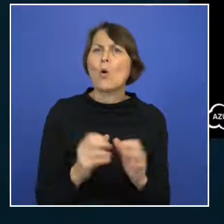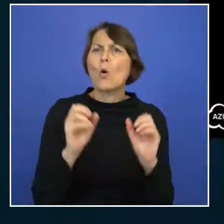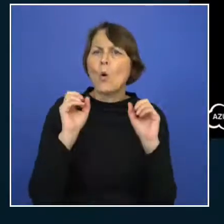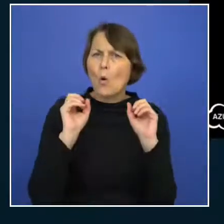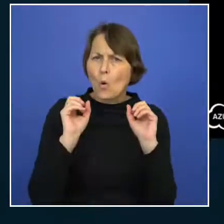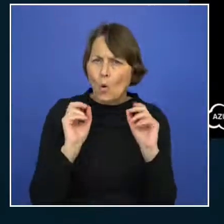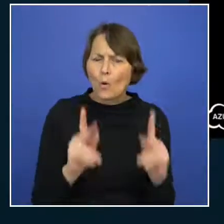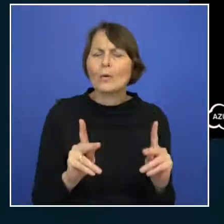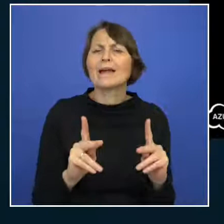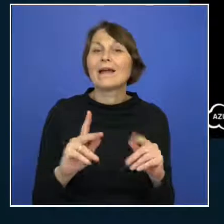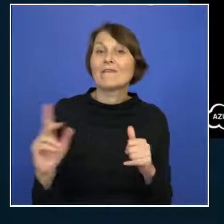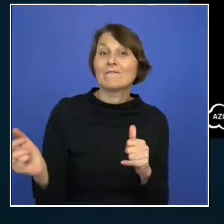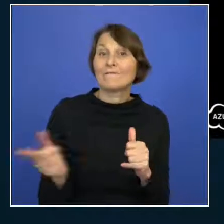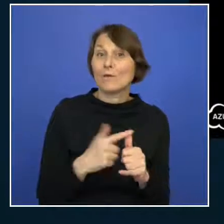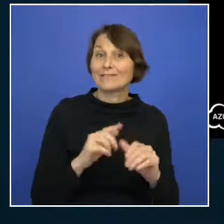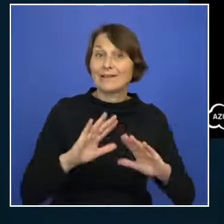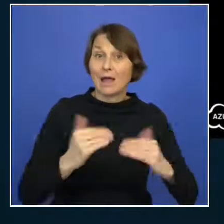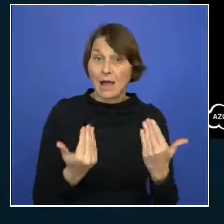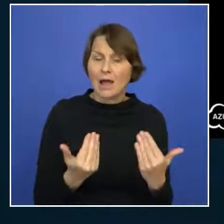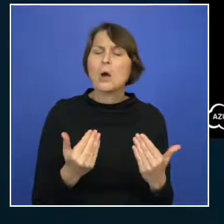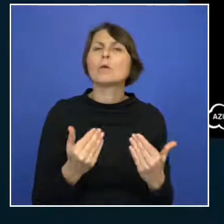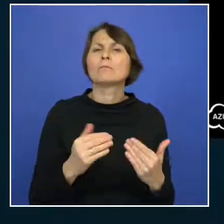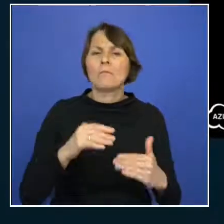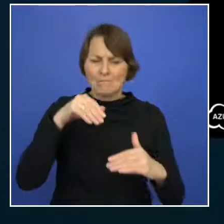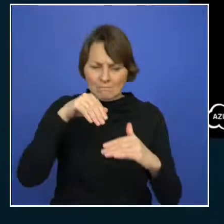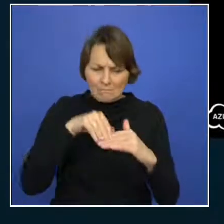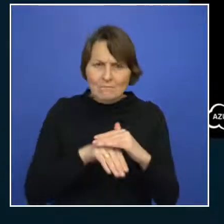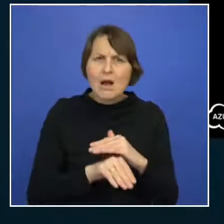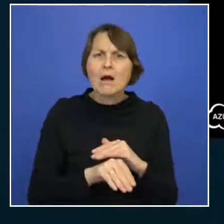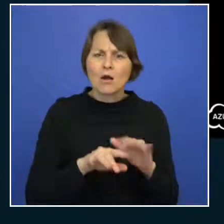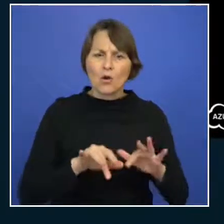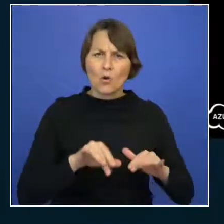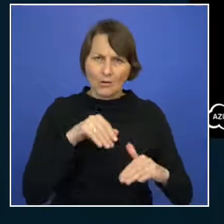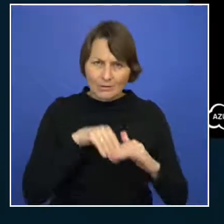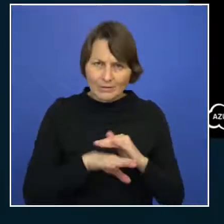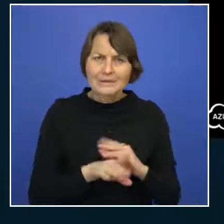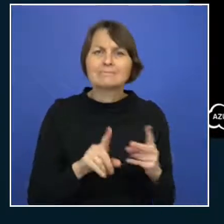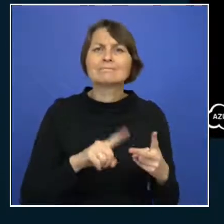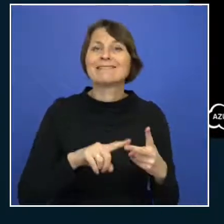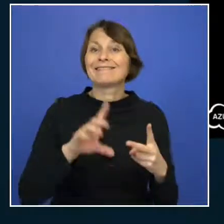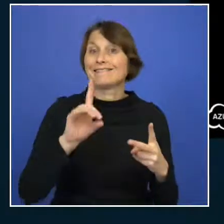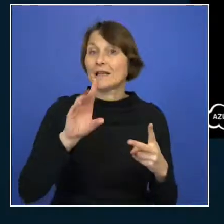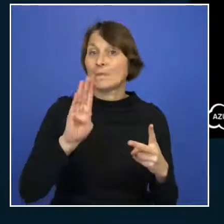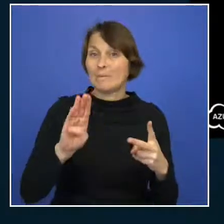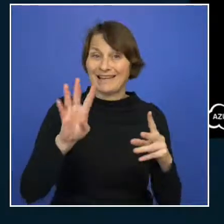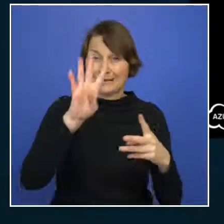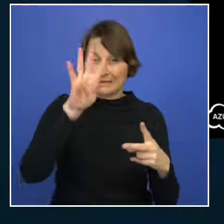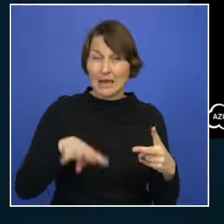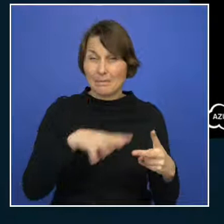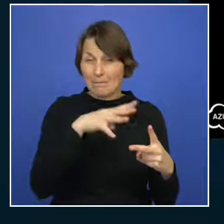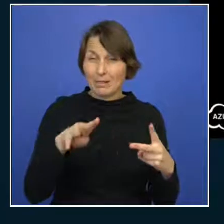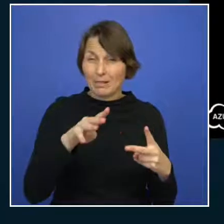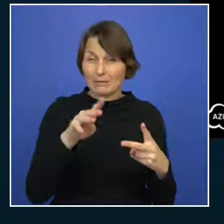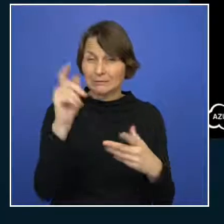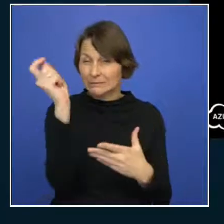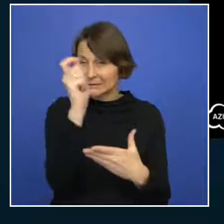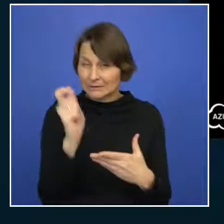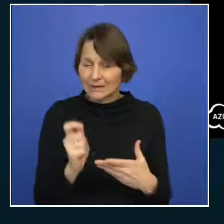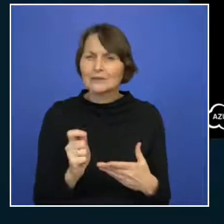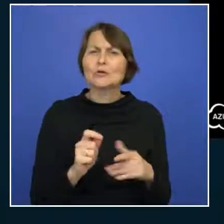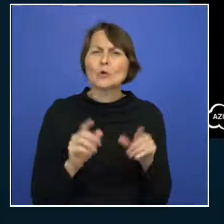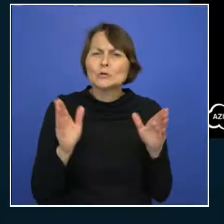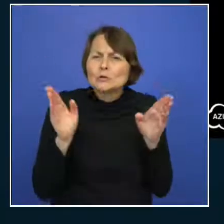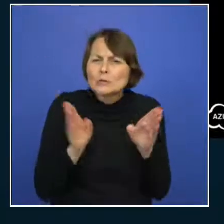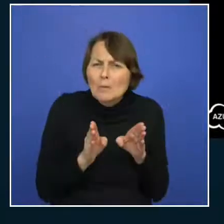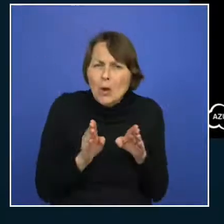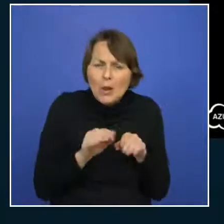fixing the login and designing the database tables for that. So we had to start small. So